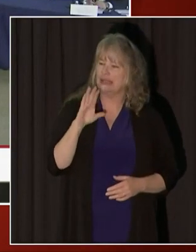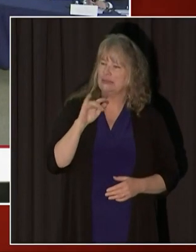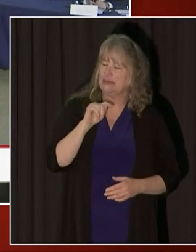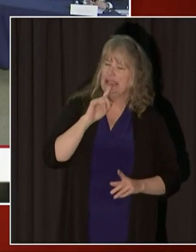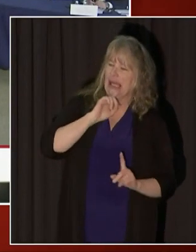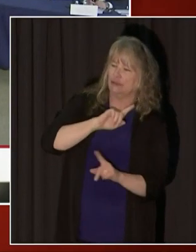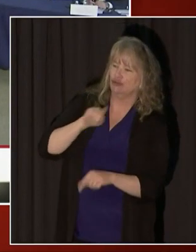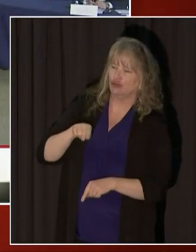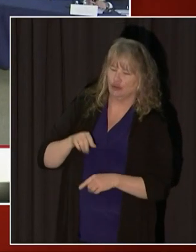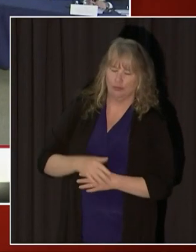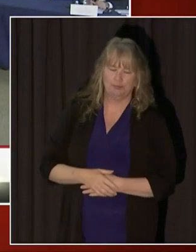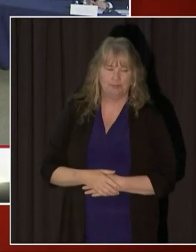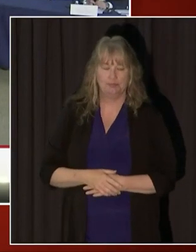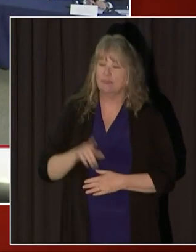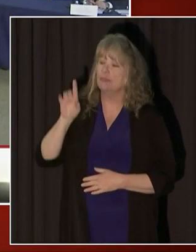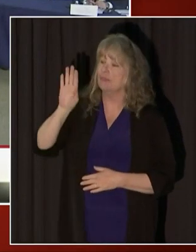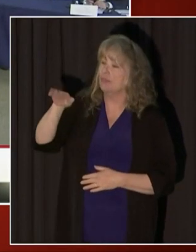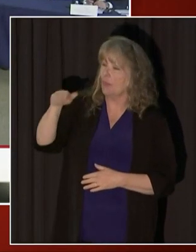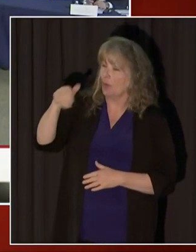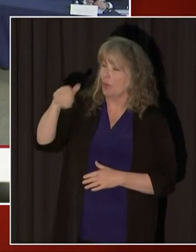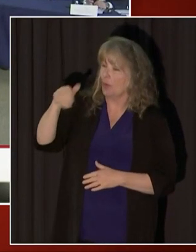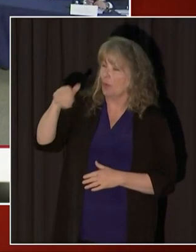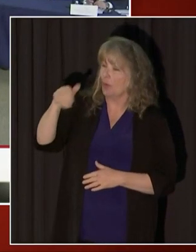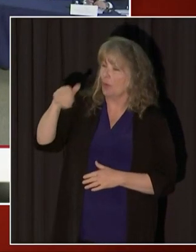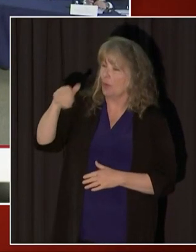So you'll recall that when we first